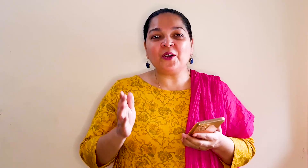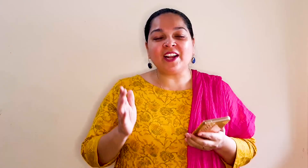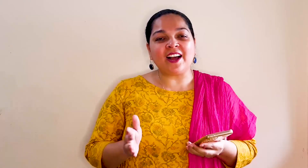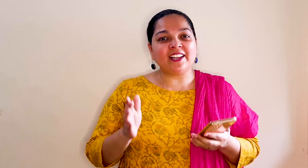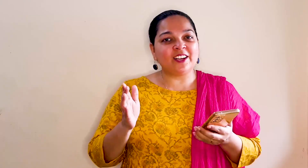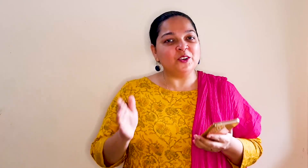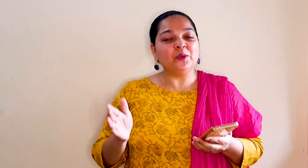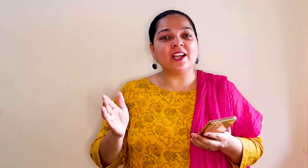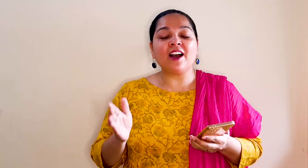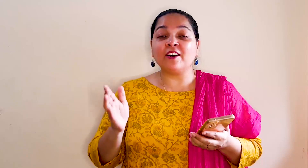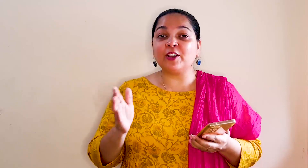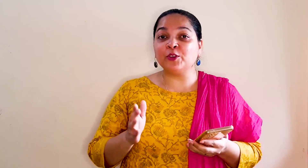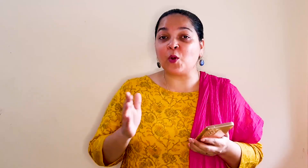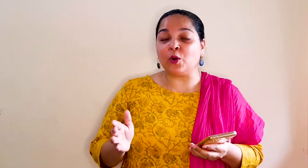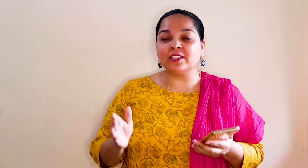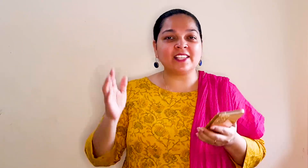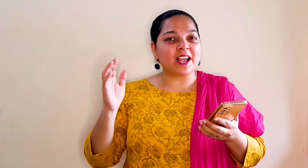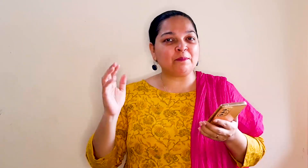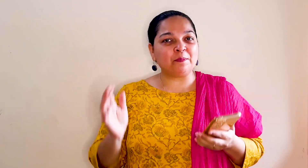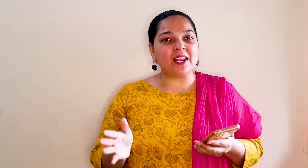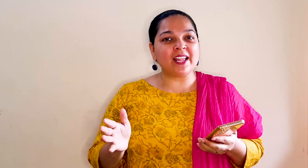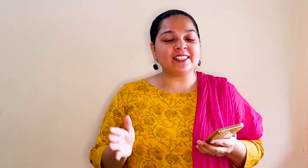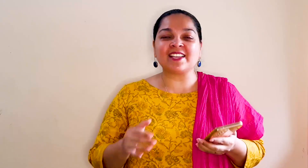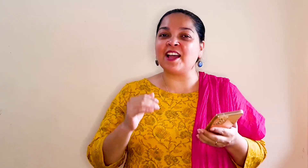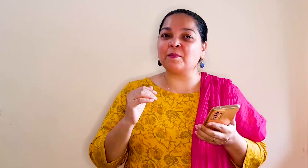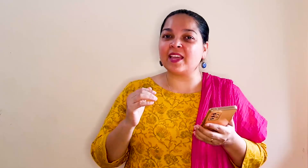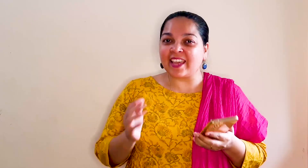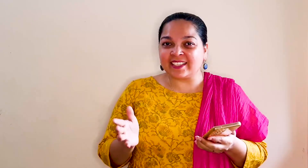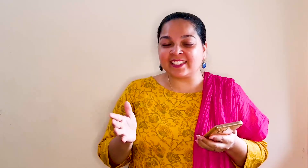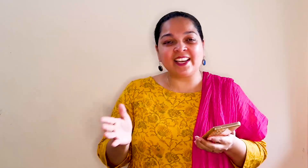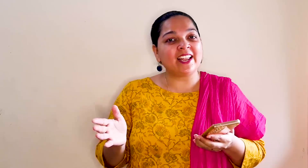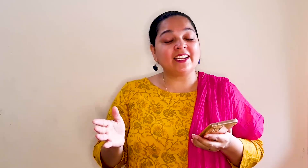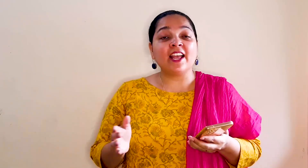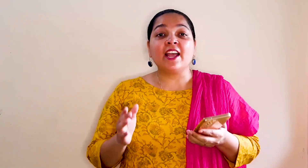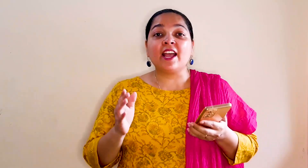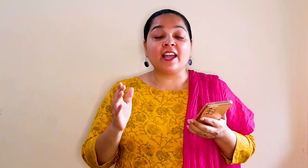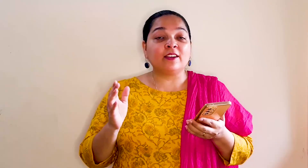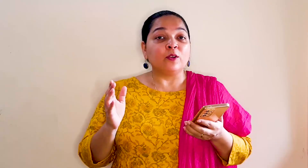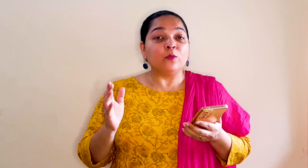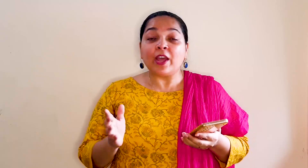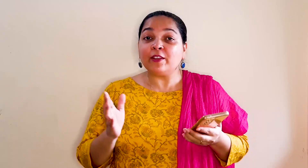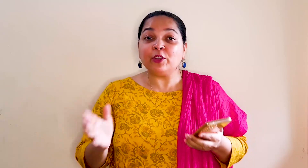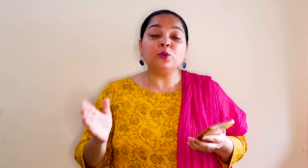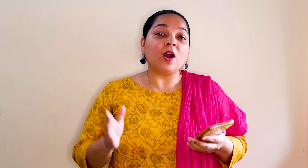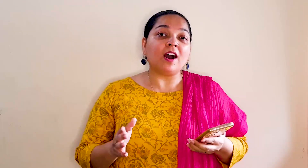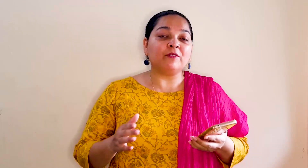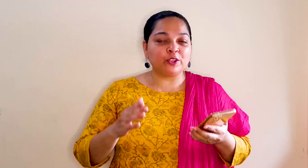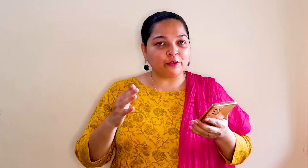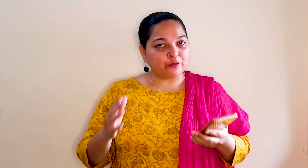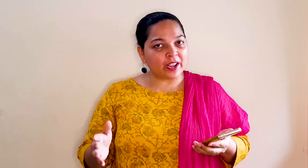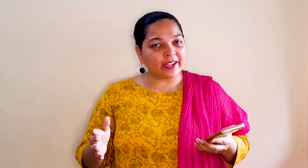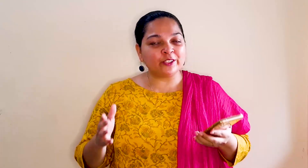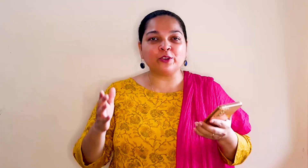Praise the Lord. Hallelujah. How are you all? Say I'm blessed. I'm excellent. And wherever you are